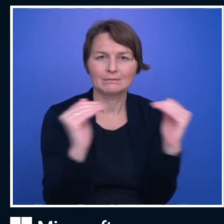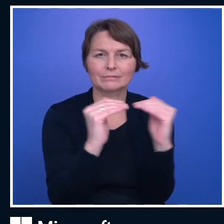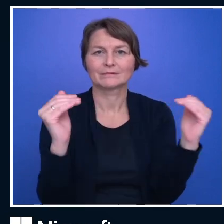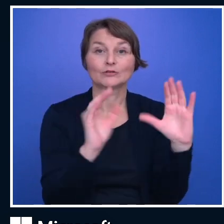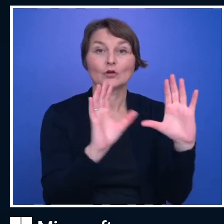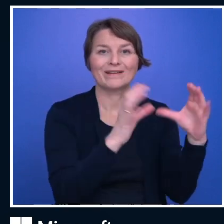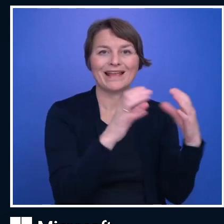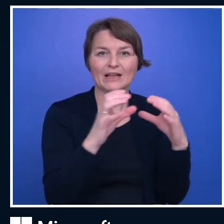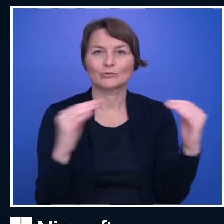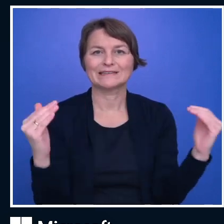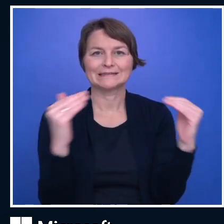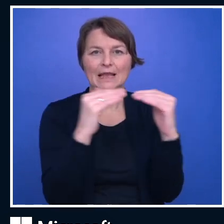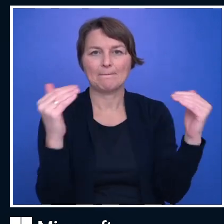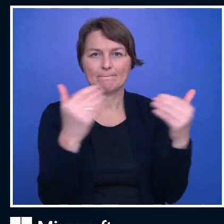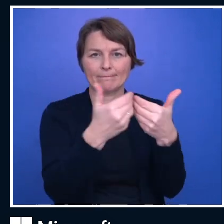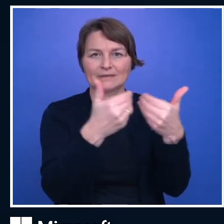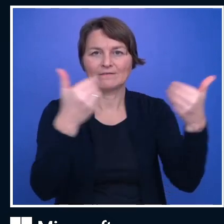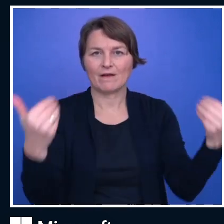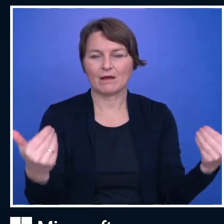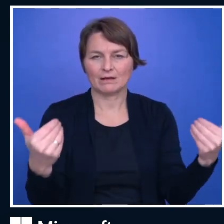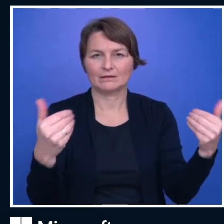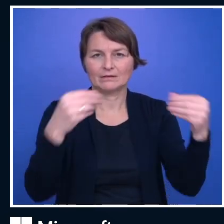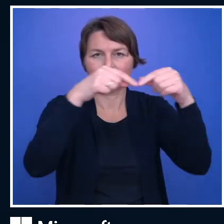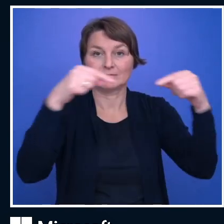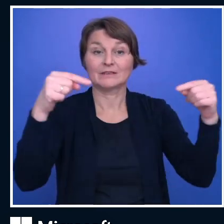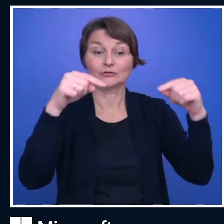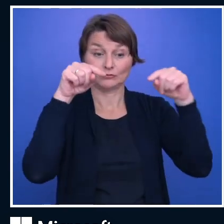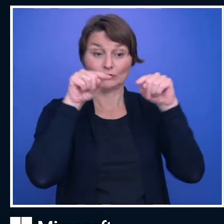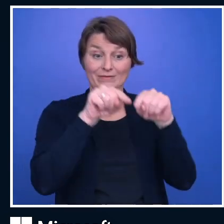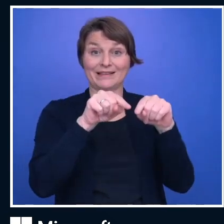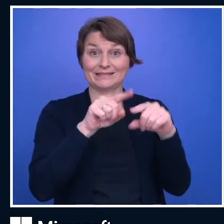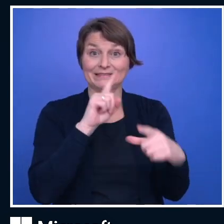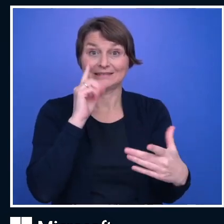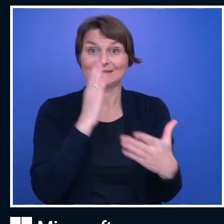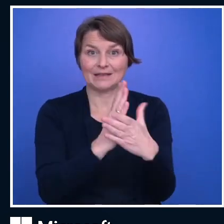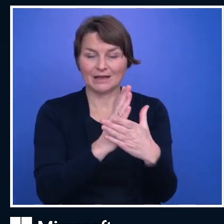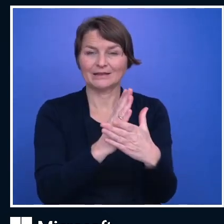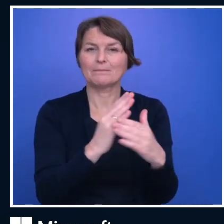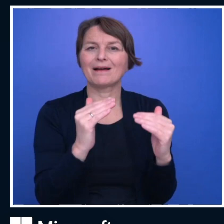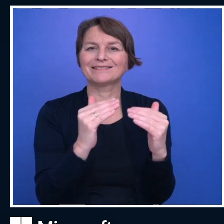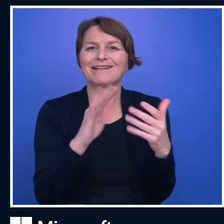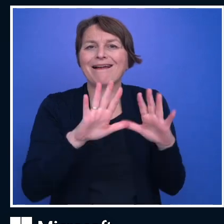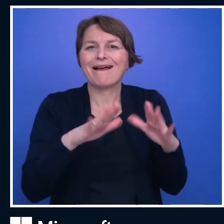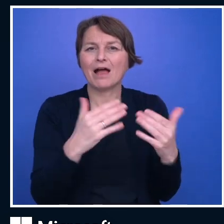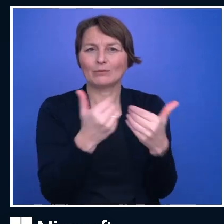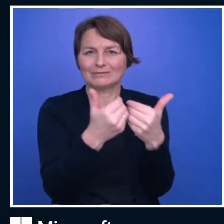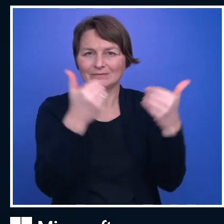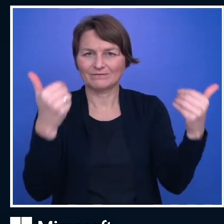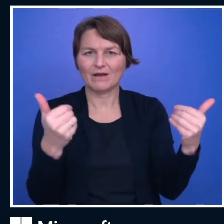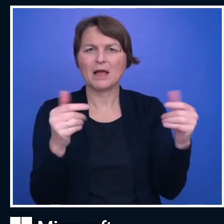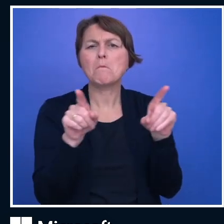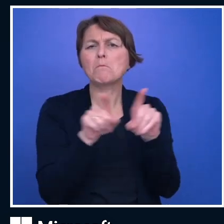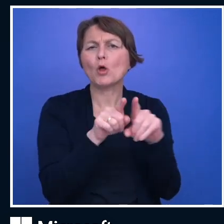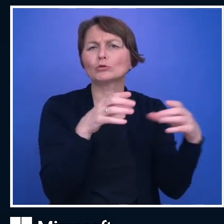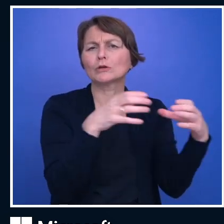set at a specific point, it has to be divided in such a way that both the categories get pretty much equal